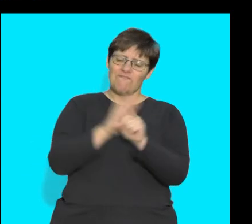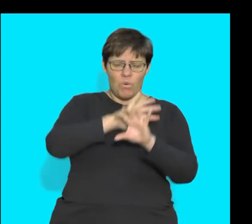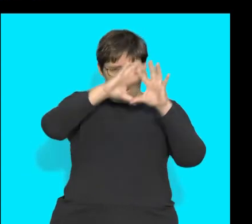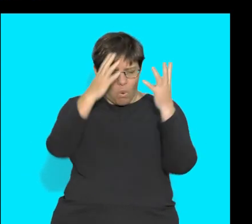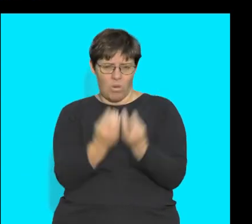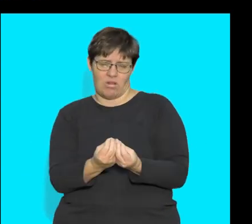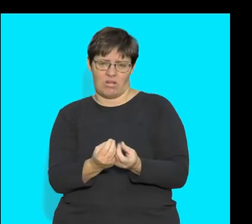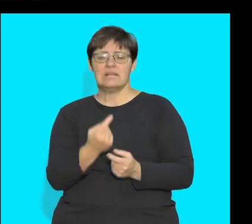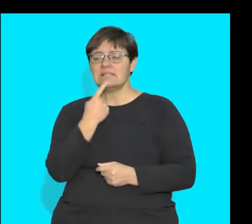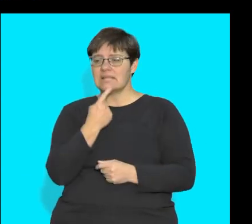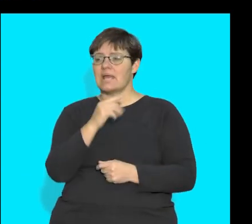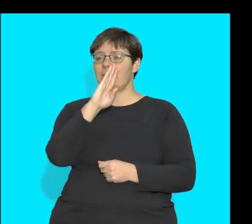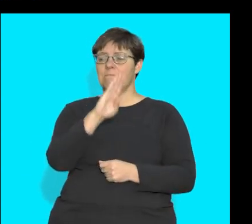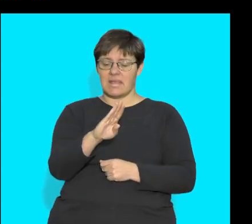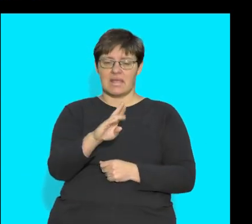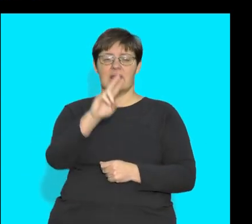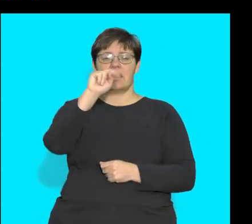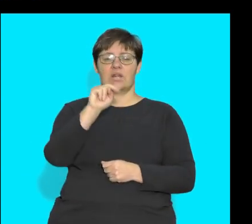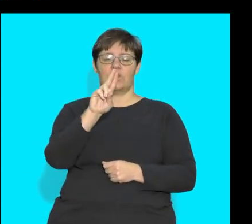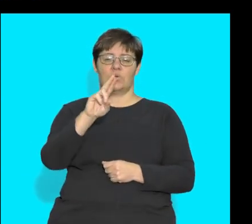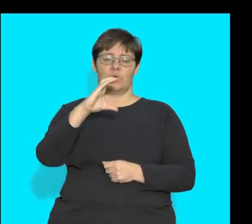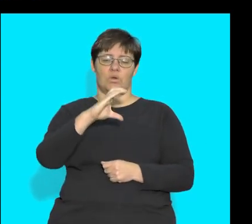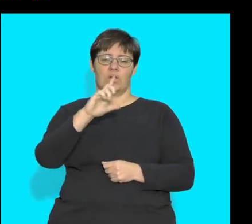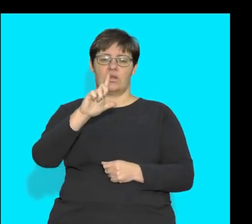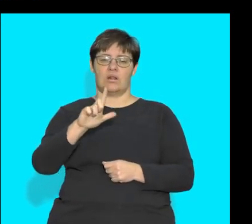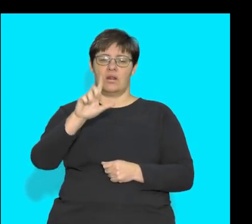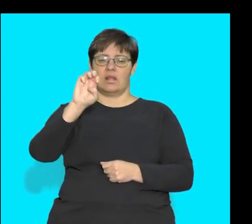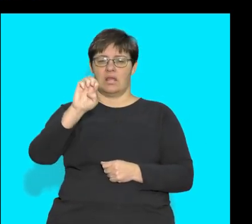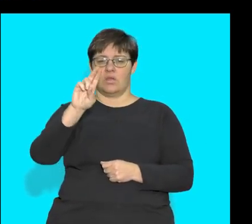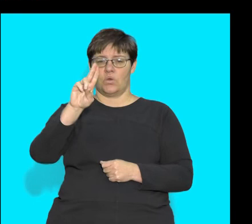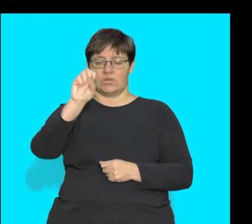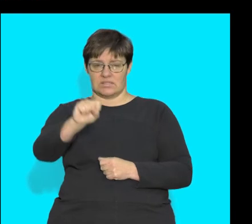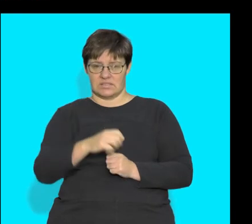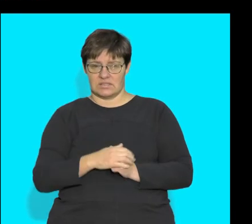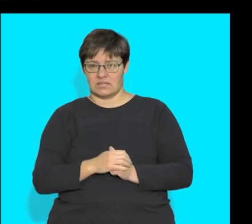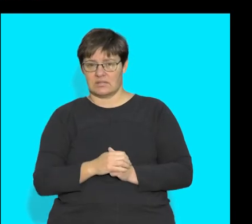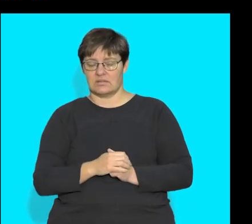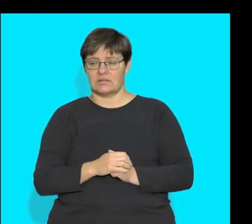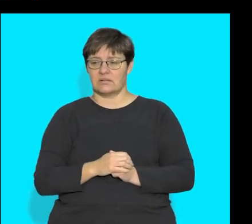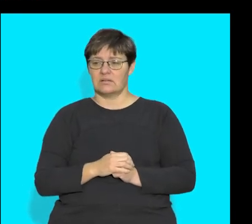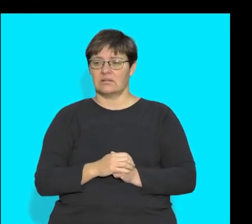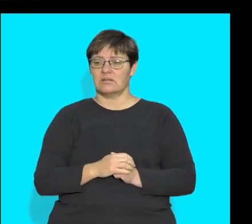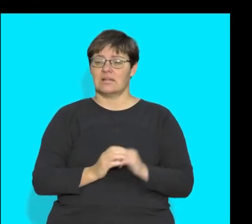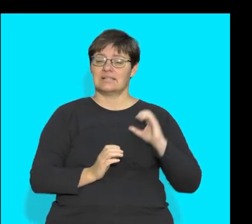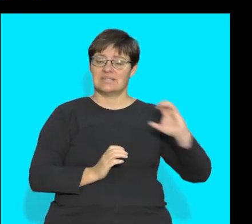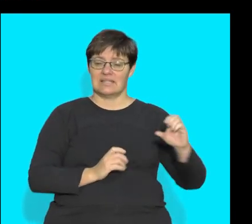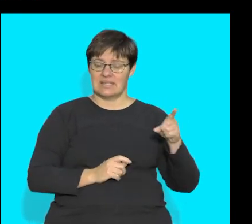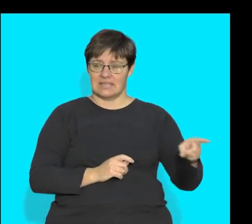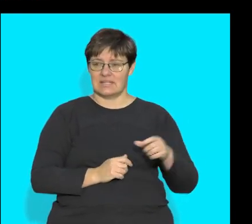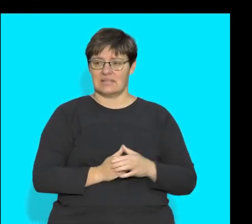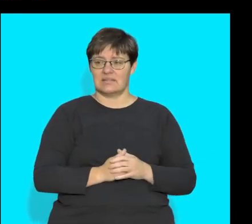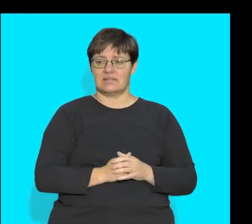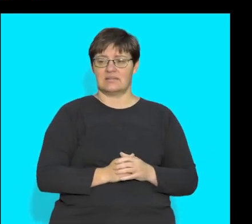organelle. All right, so number B here is going to be my nucleus. And part number